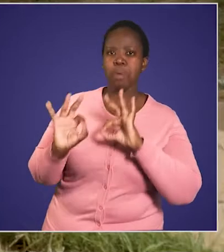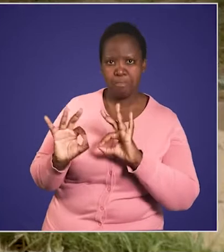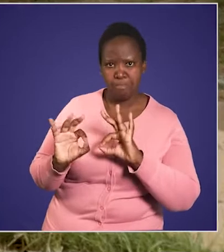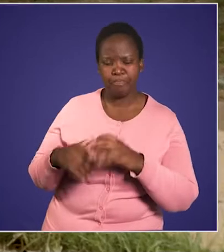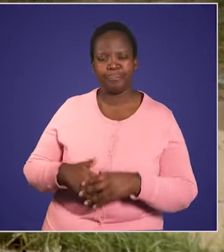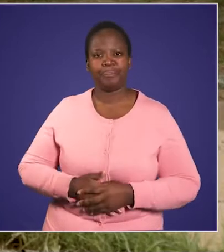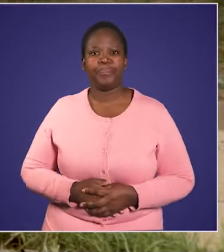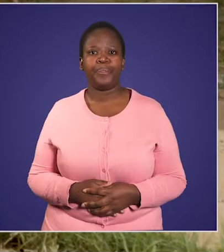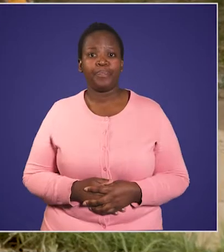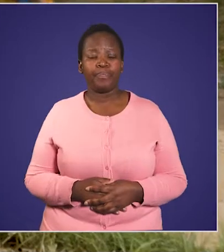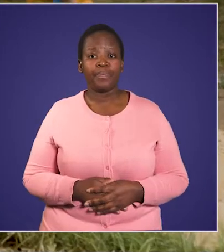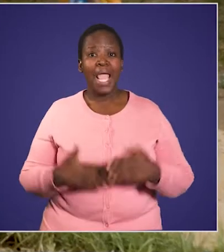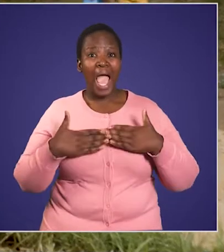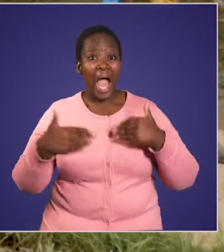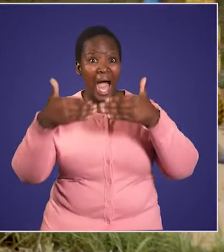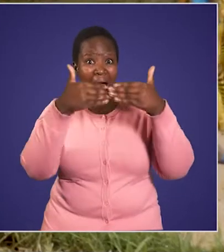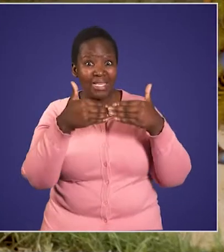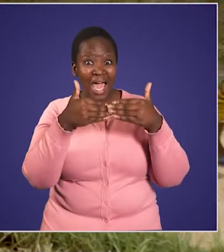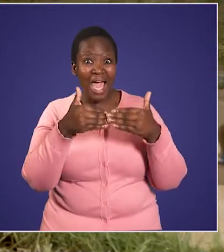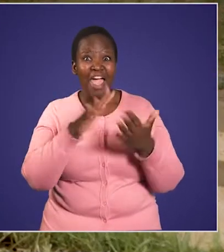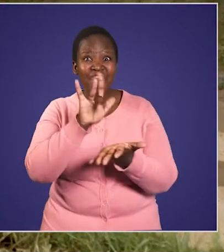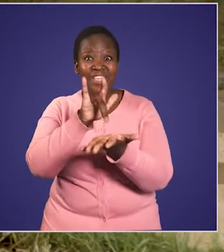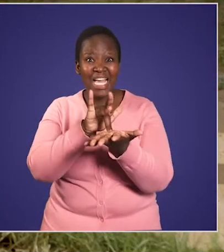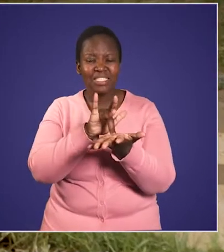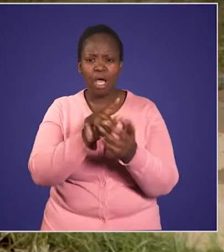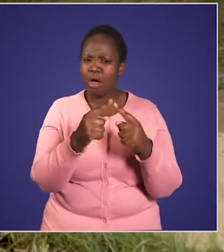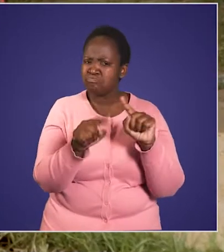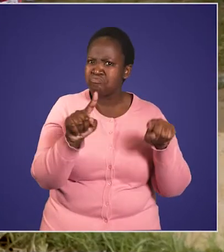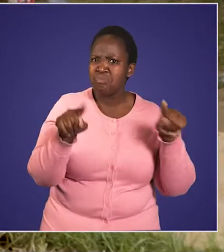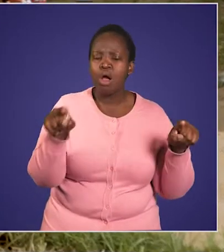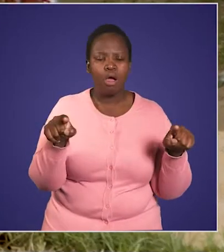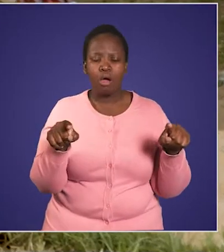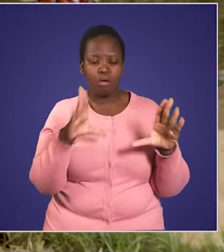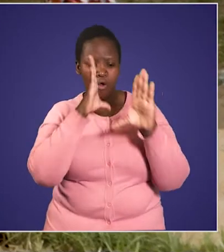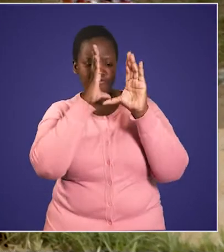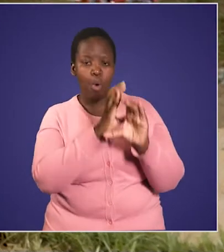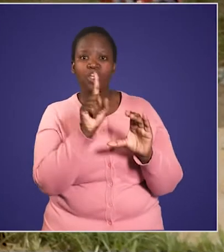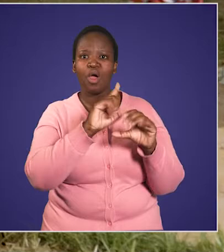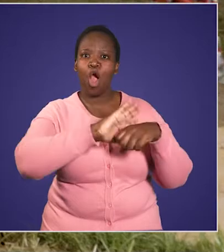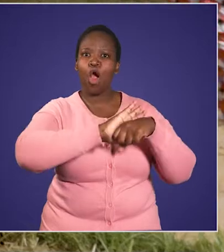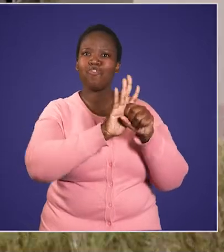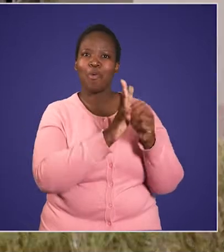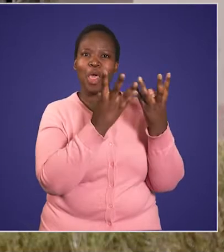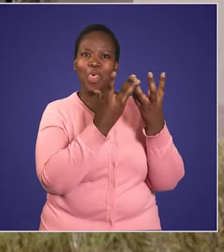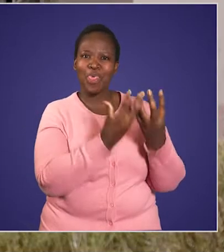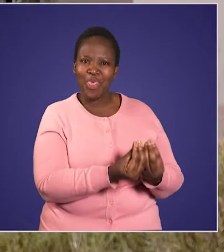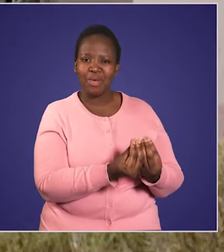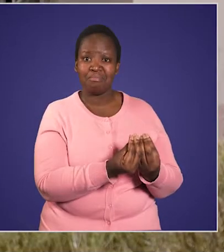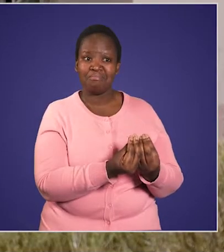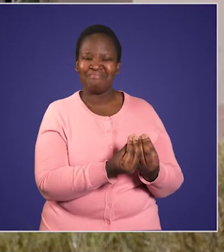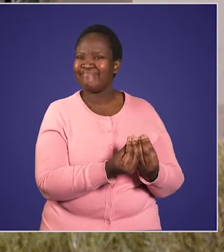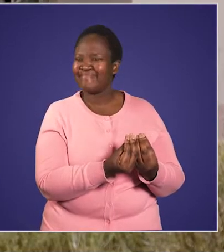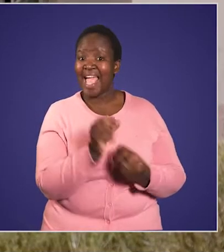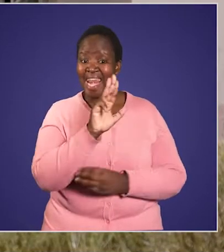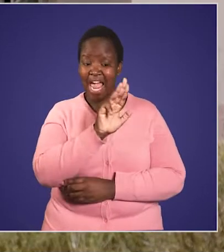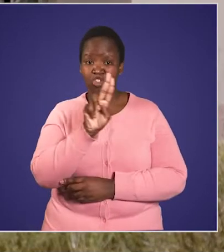With healthcare facilities across the region severely constrained and focused on the treatment of COVID-19, 92%